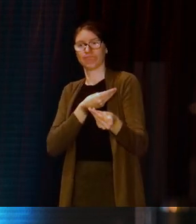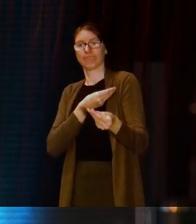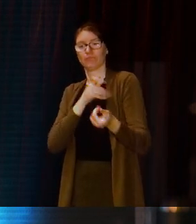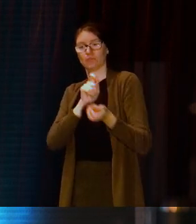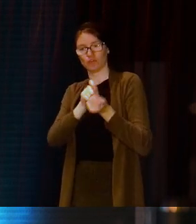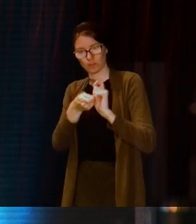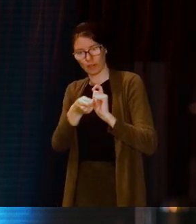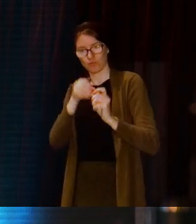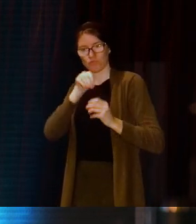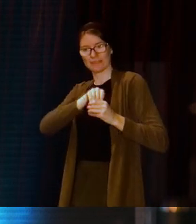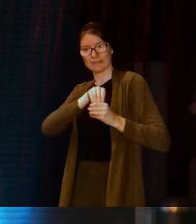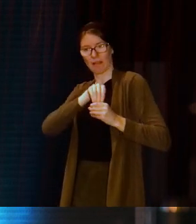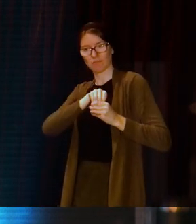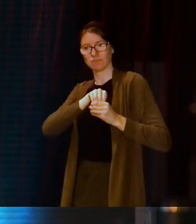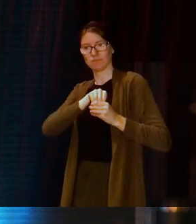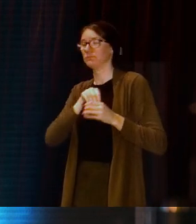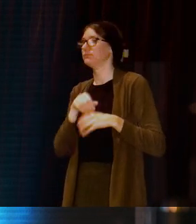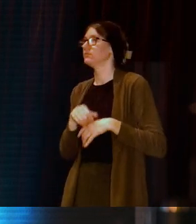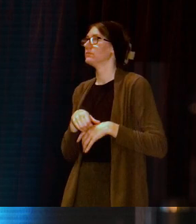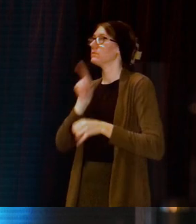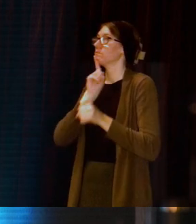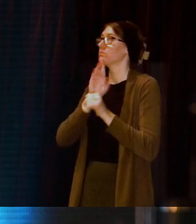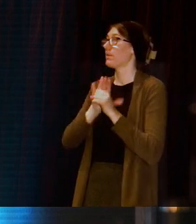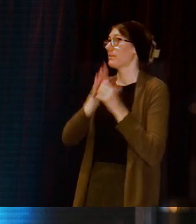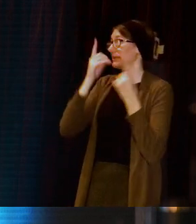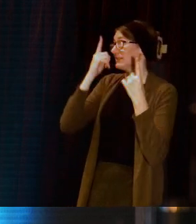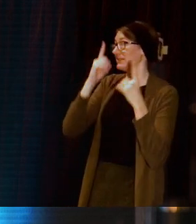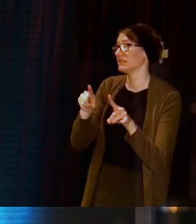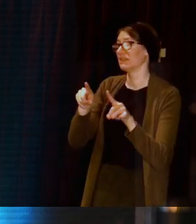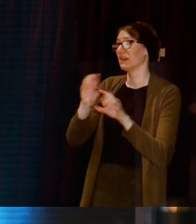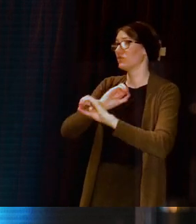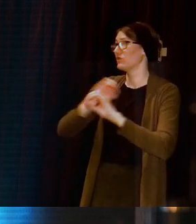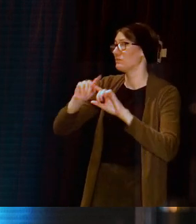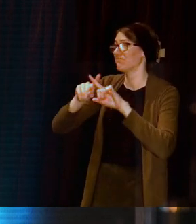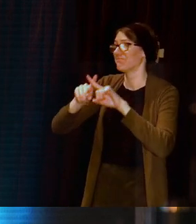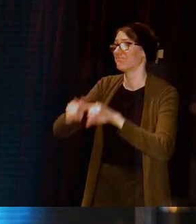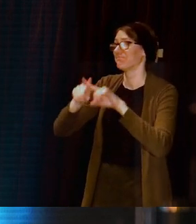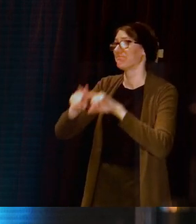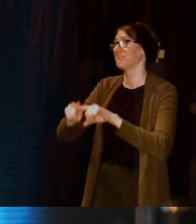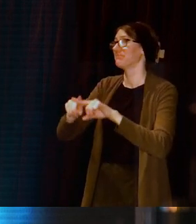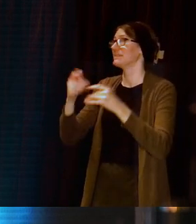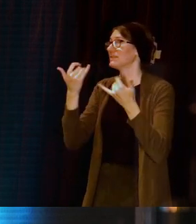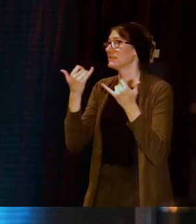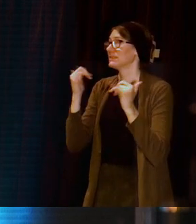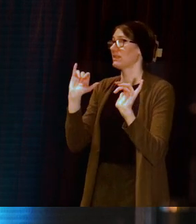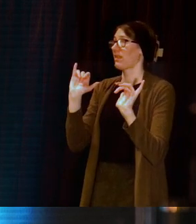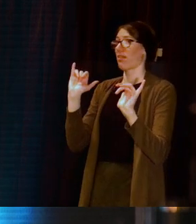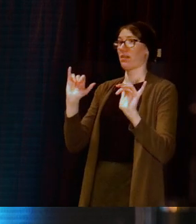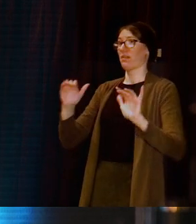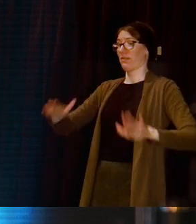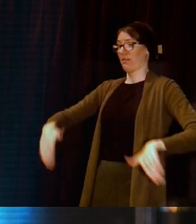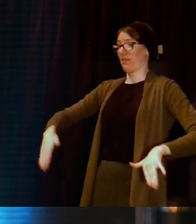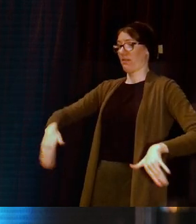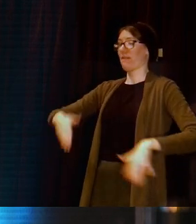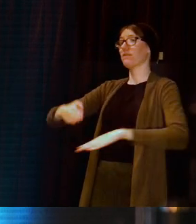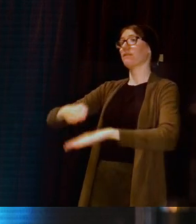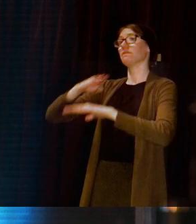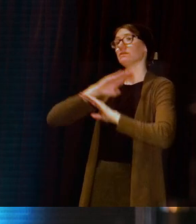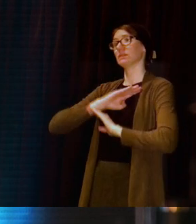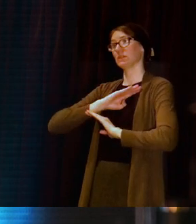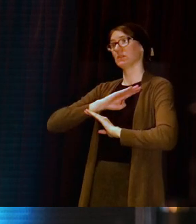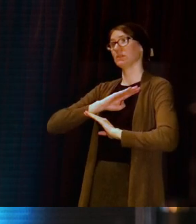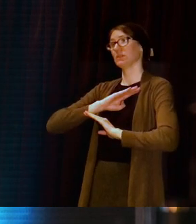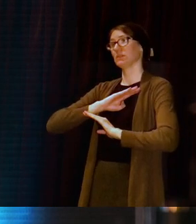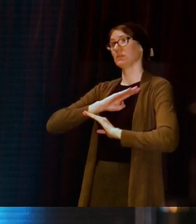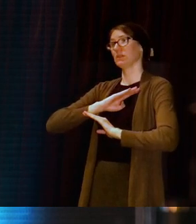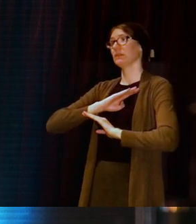point of these is that these promises, these covenants, are unconditional. And as of yet, They've been unfulfilled by the